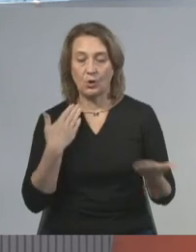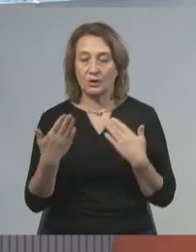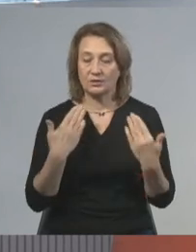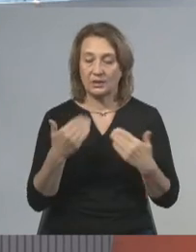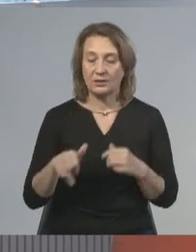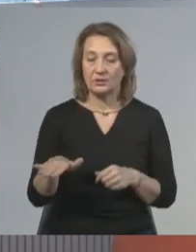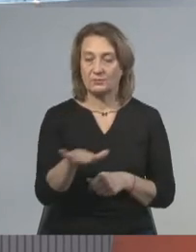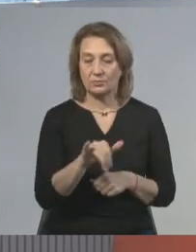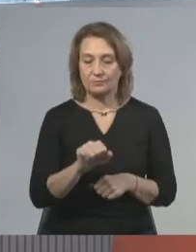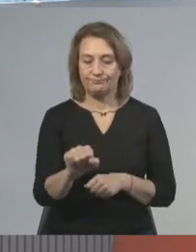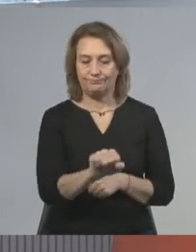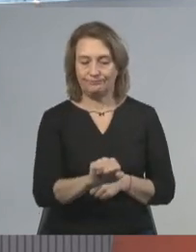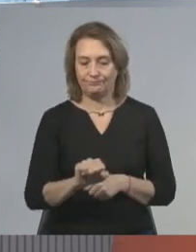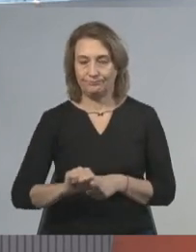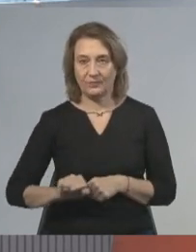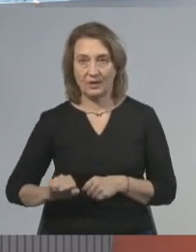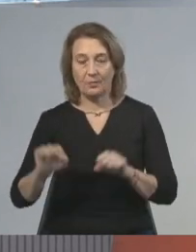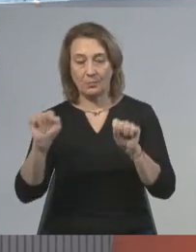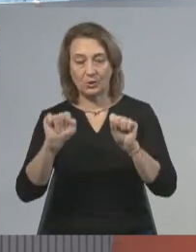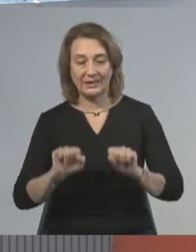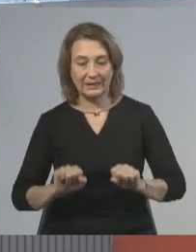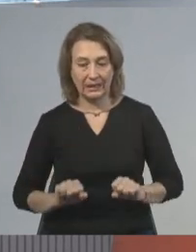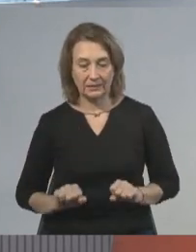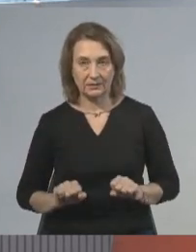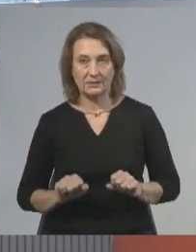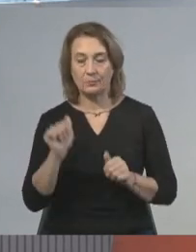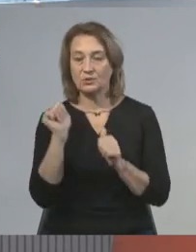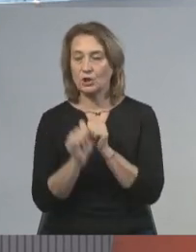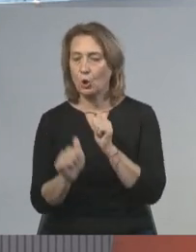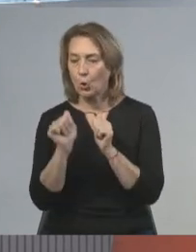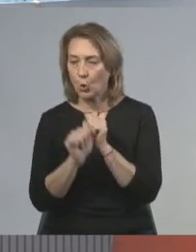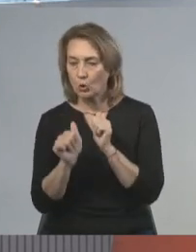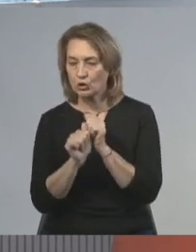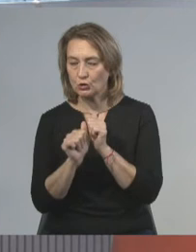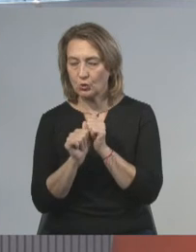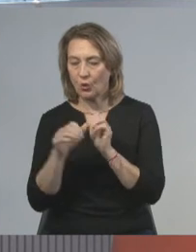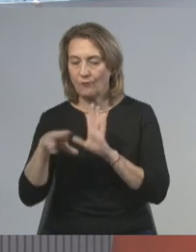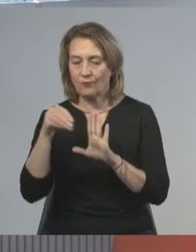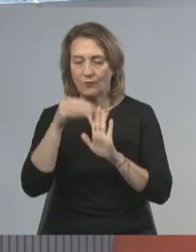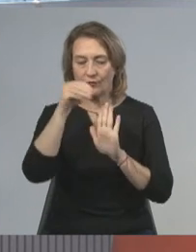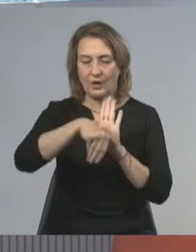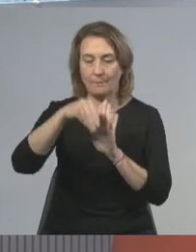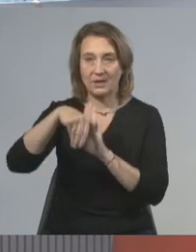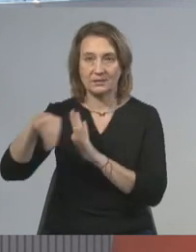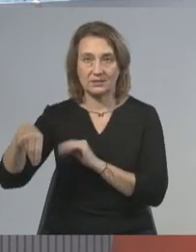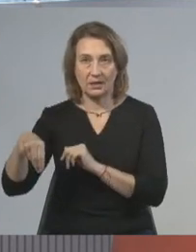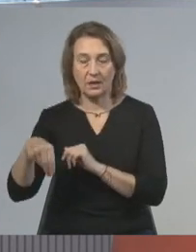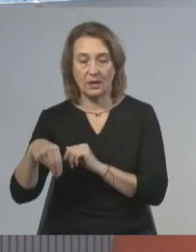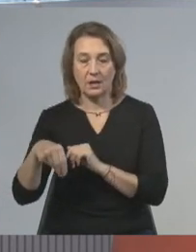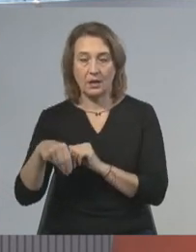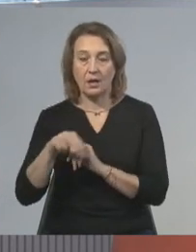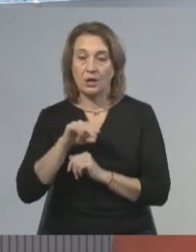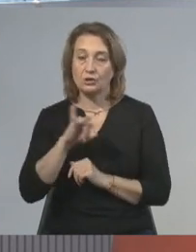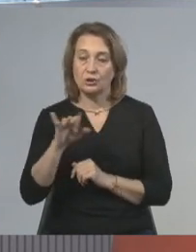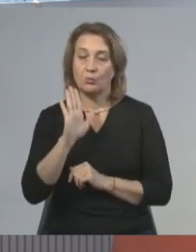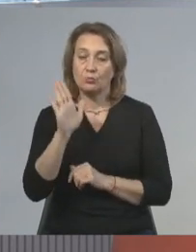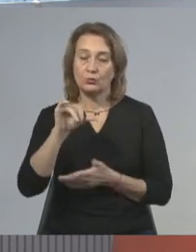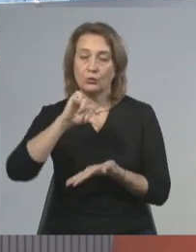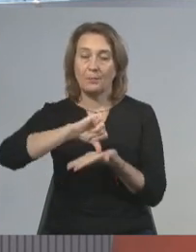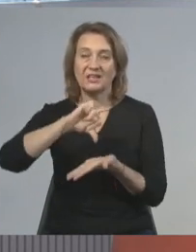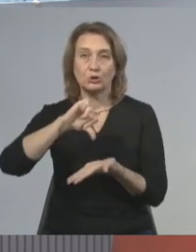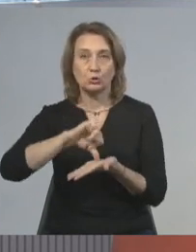respiratory disease and they the space to be disinfected after each such vote